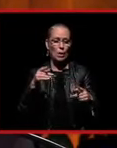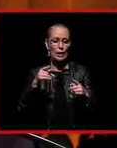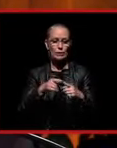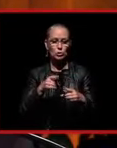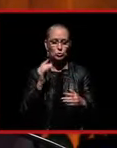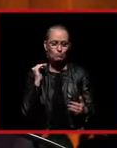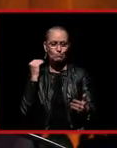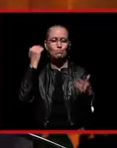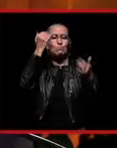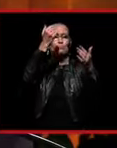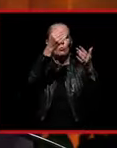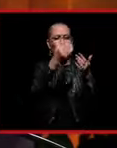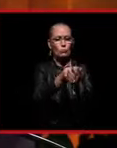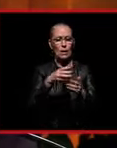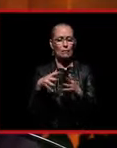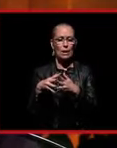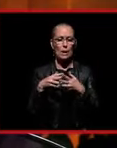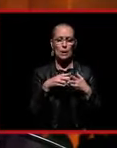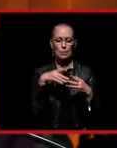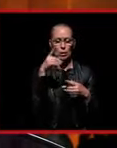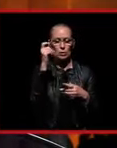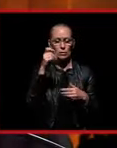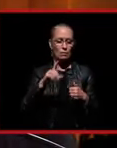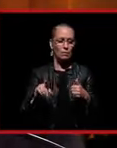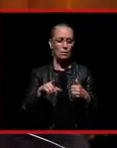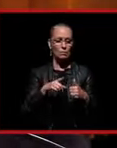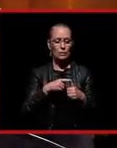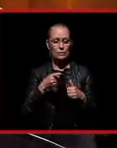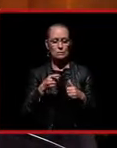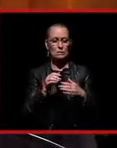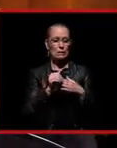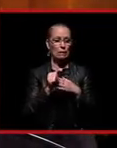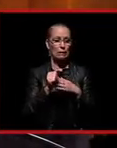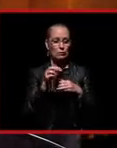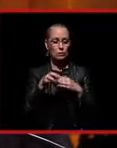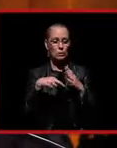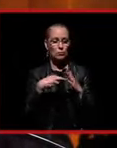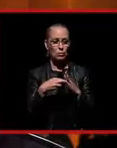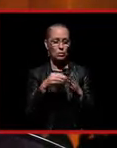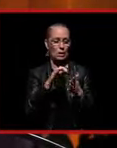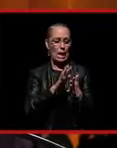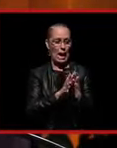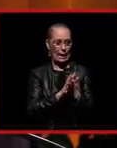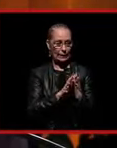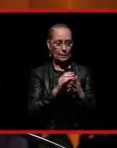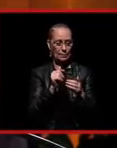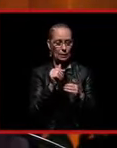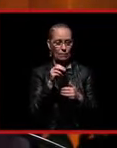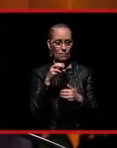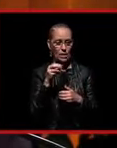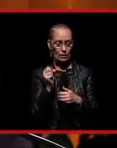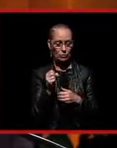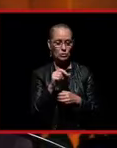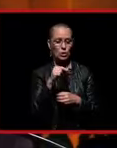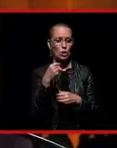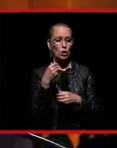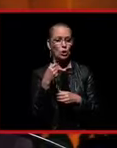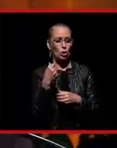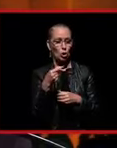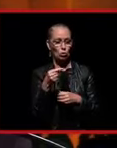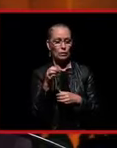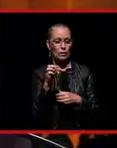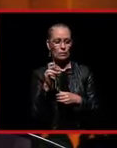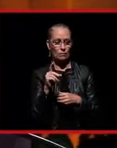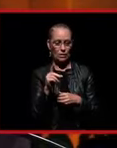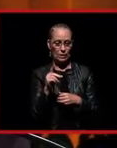that has led him to leadership roles, first as Vice President of Academic Affairs at Greenfield Community College, President of Capital